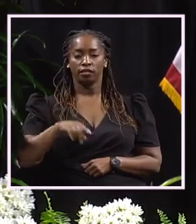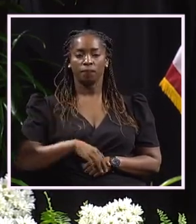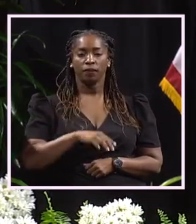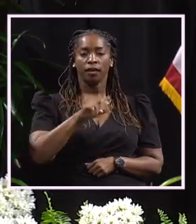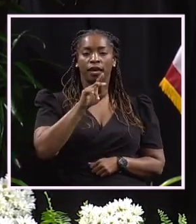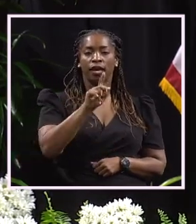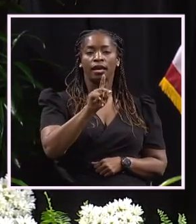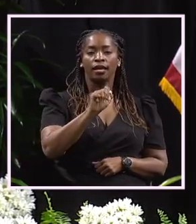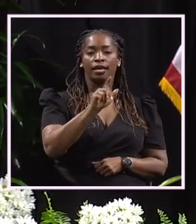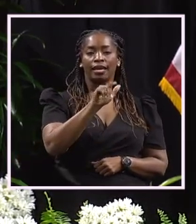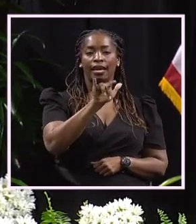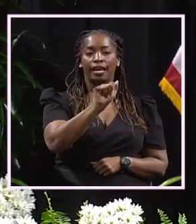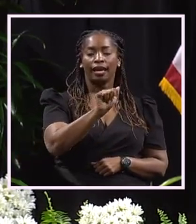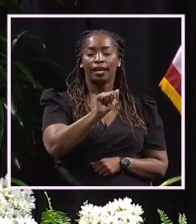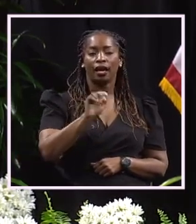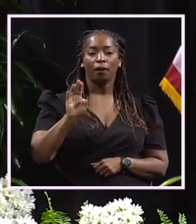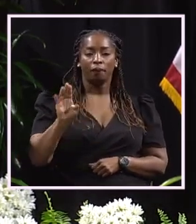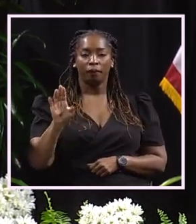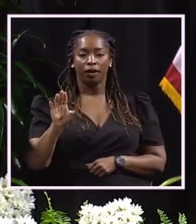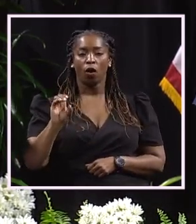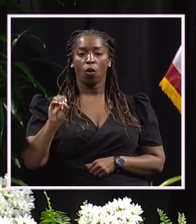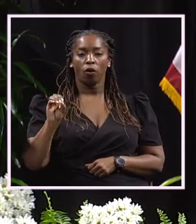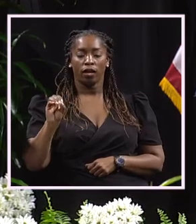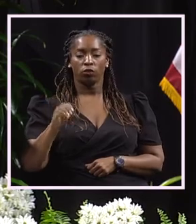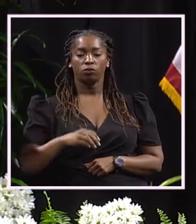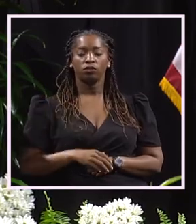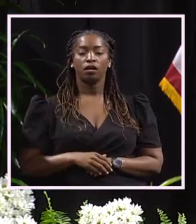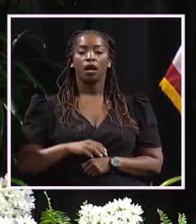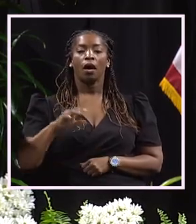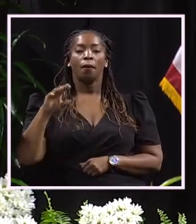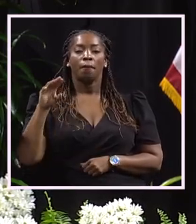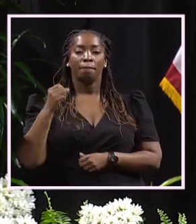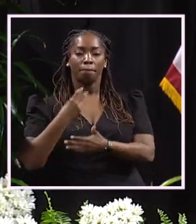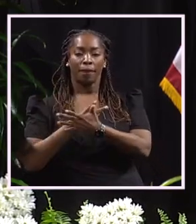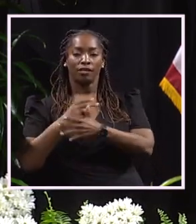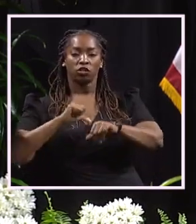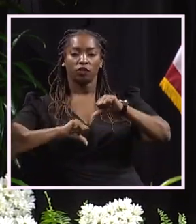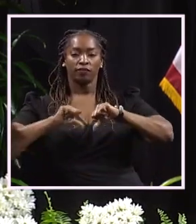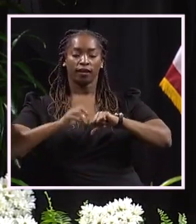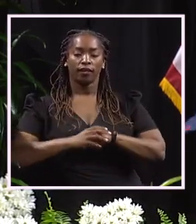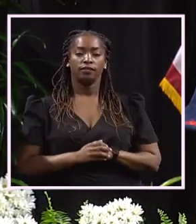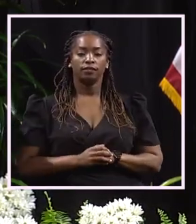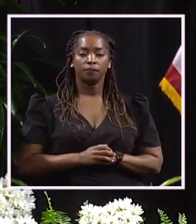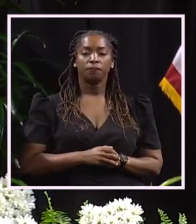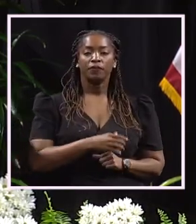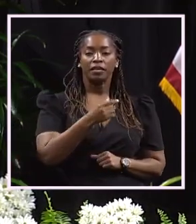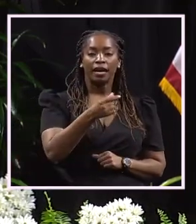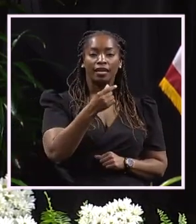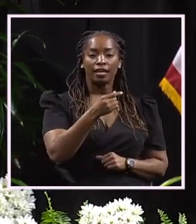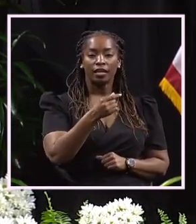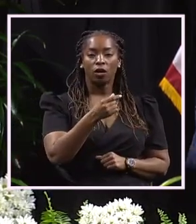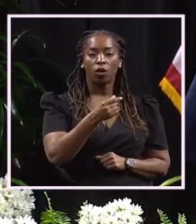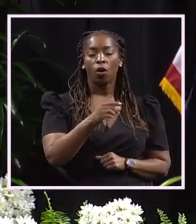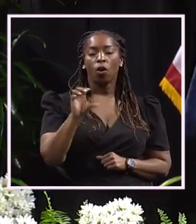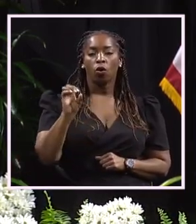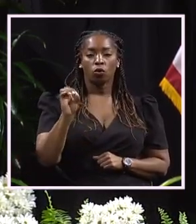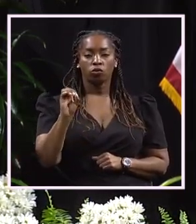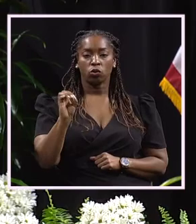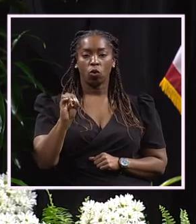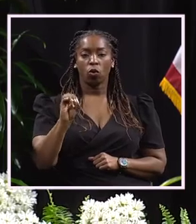Caleb Lee Oroz, Master of Science. Karina Orozco, cum